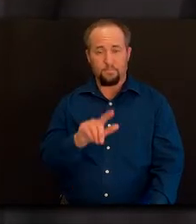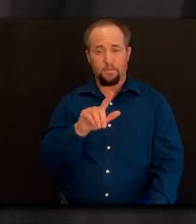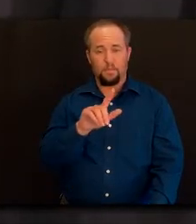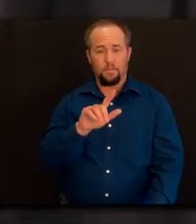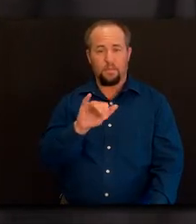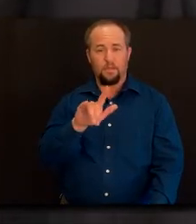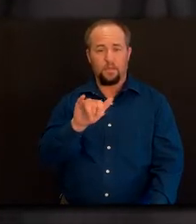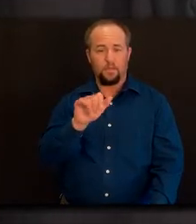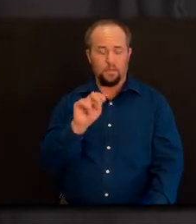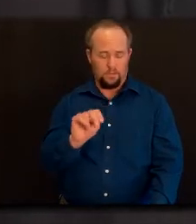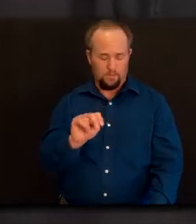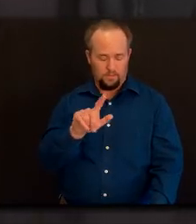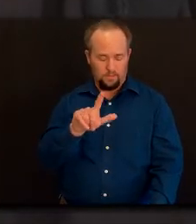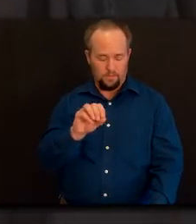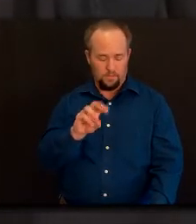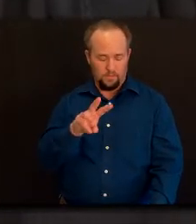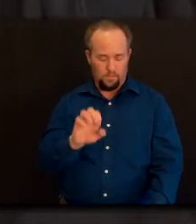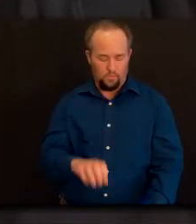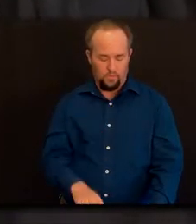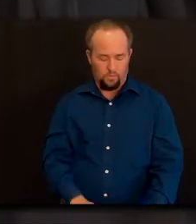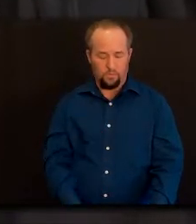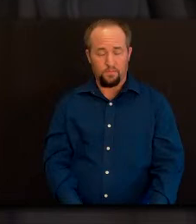Lillian Ray Lowe.